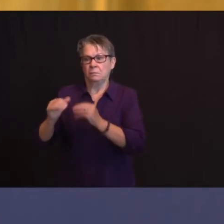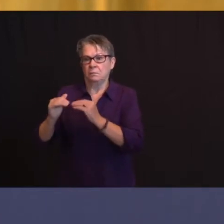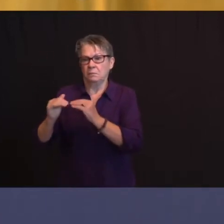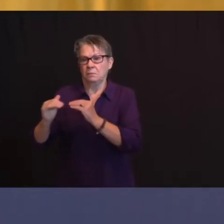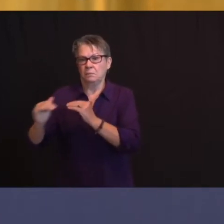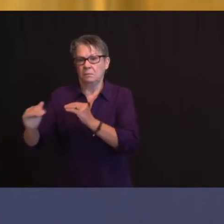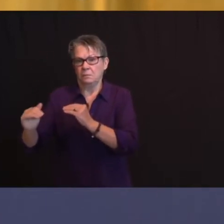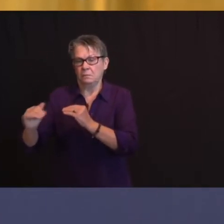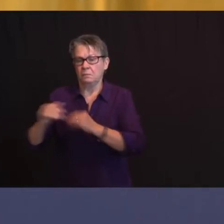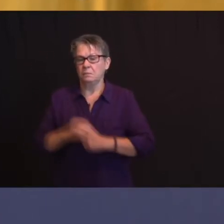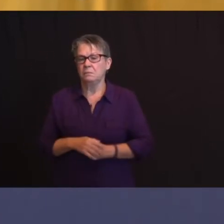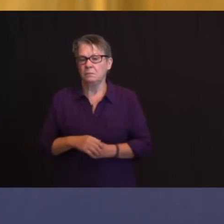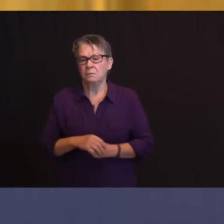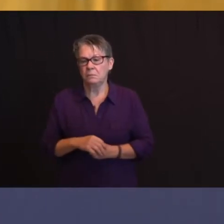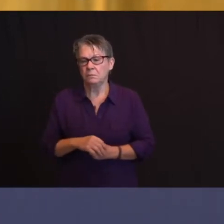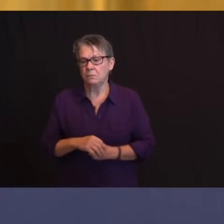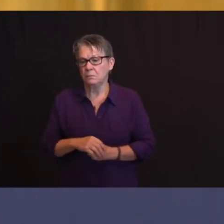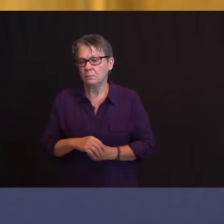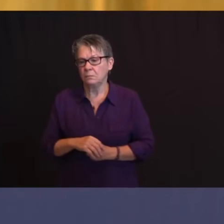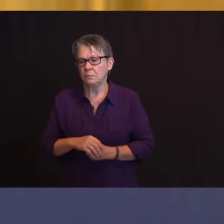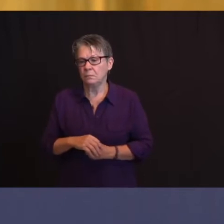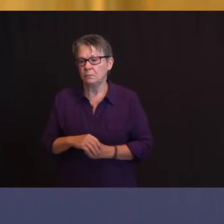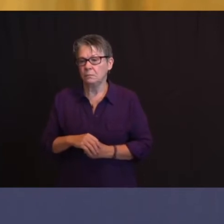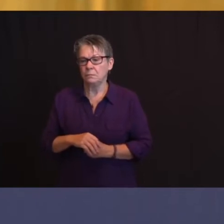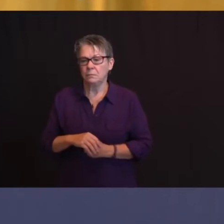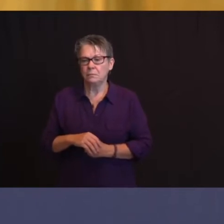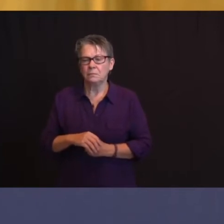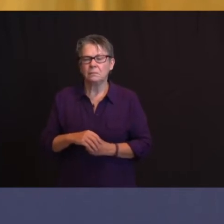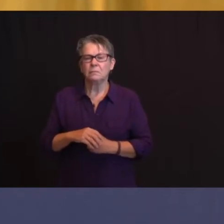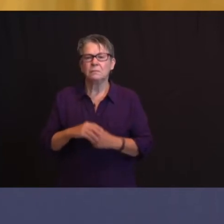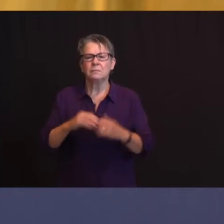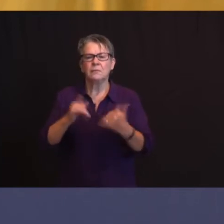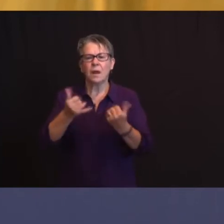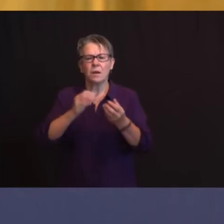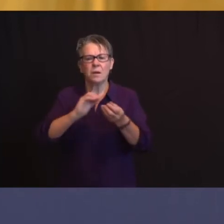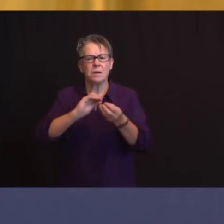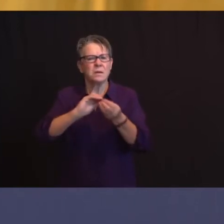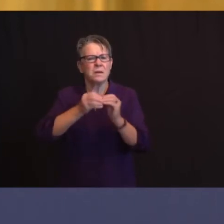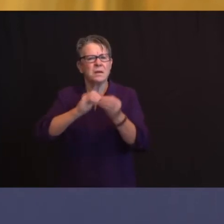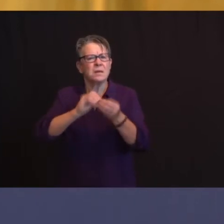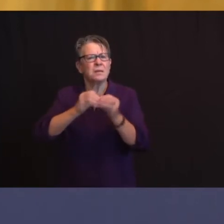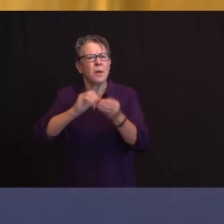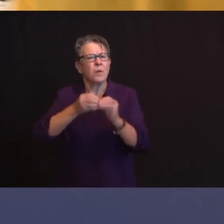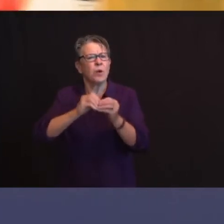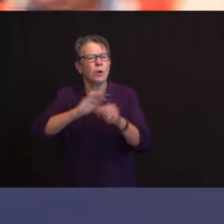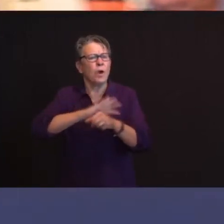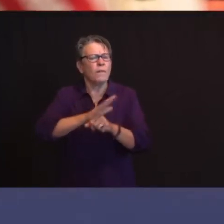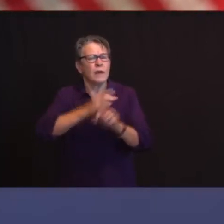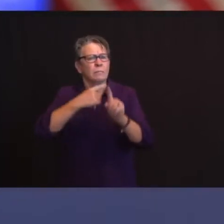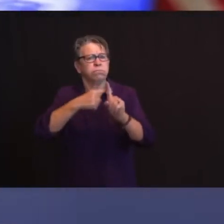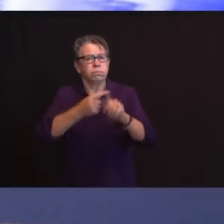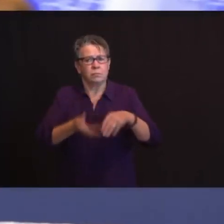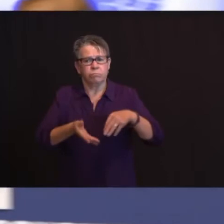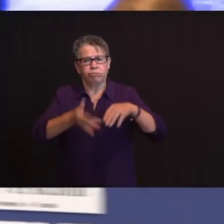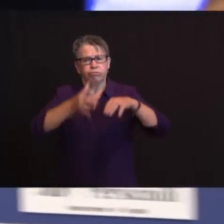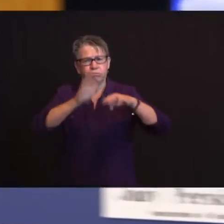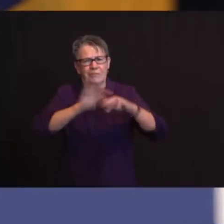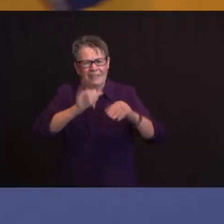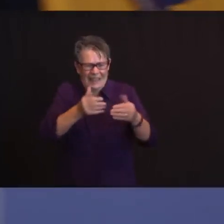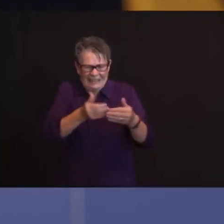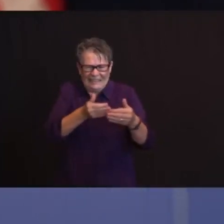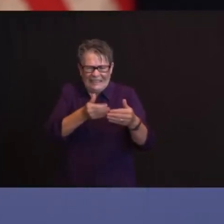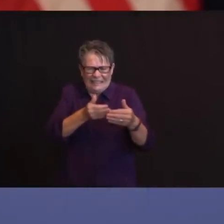I think very few of them are old. These are coming back pretty much real time. But Tina, any comments on either of those? We do recognize that